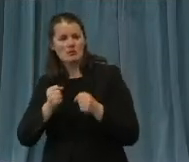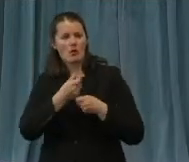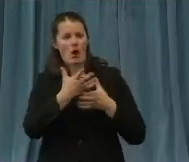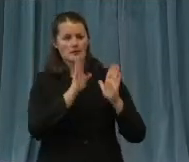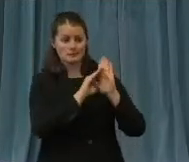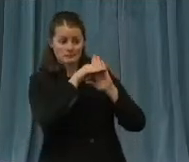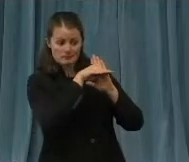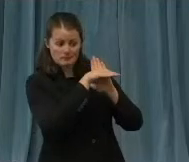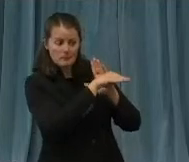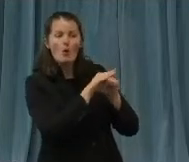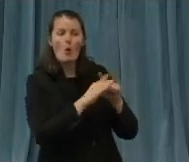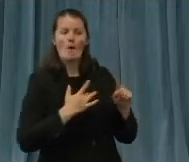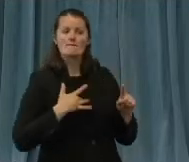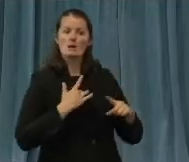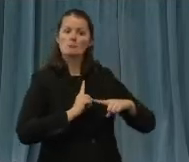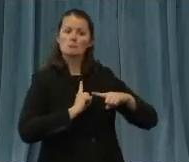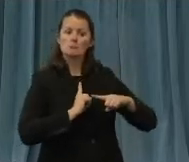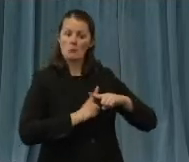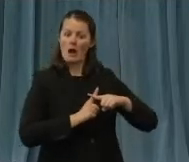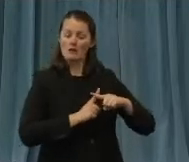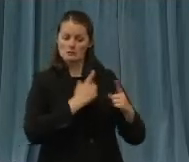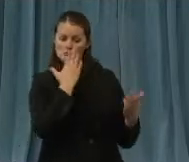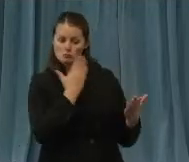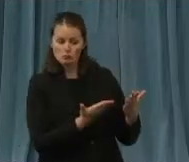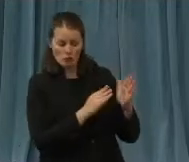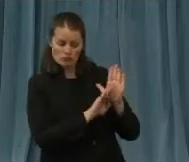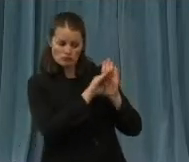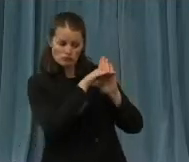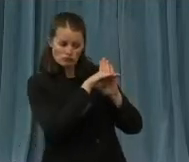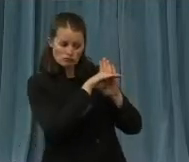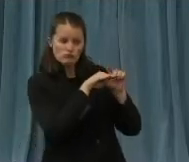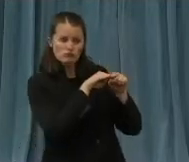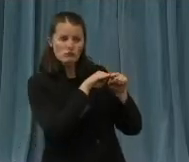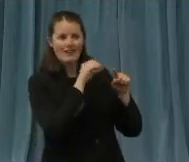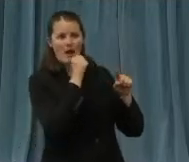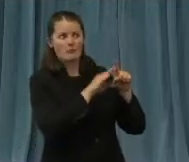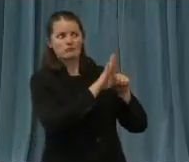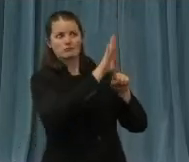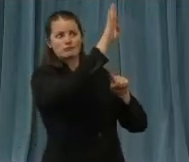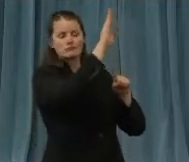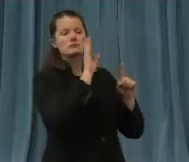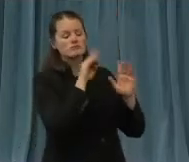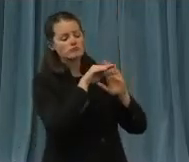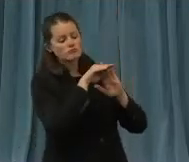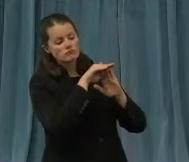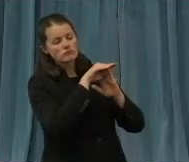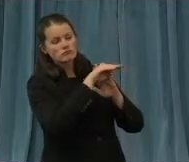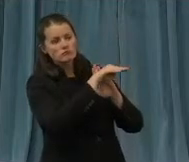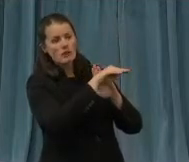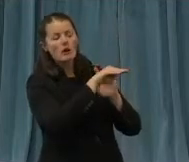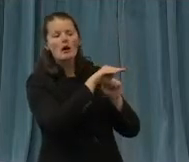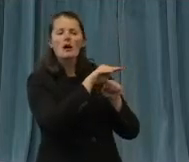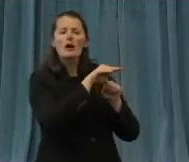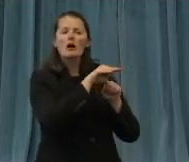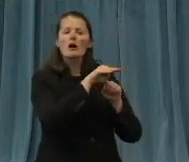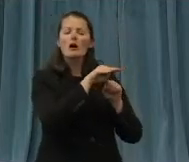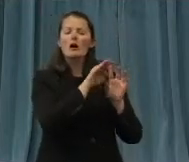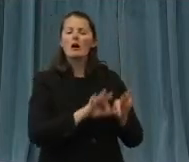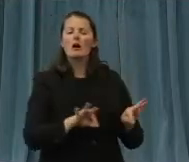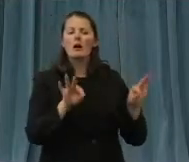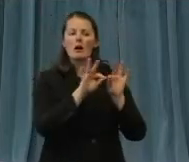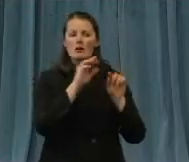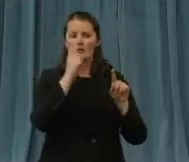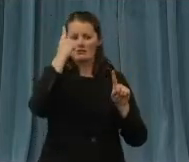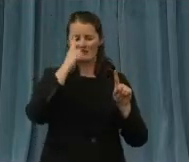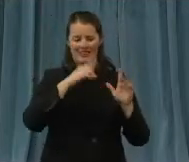that plateau, but it's important to understand, I think when we talk about the models and the peak, it's important to know that the peak isn't necessarily a